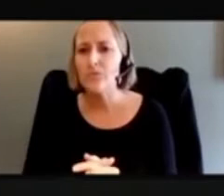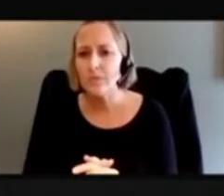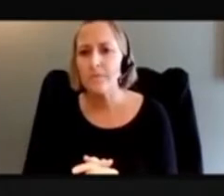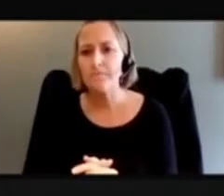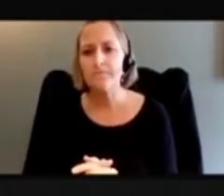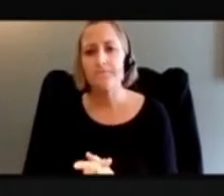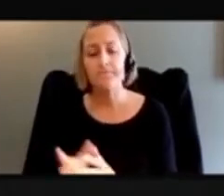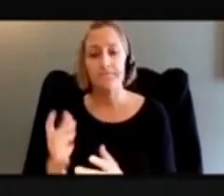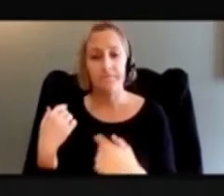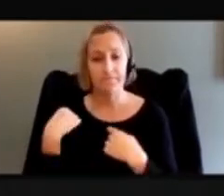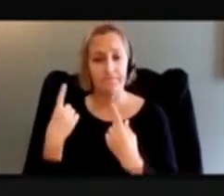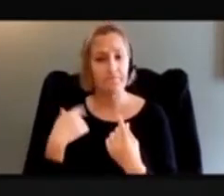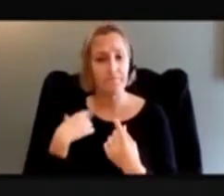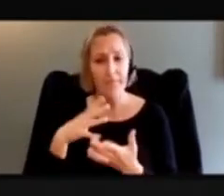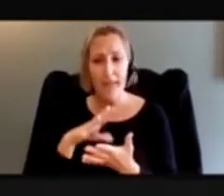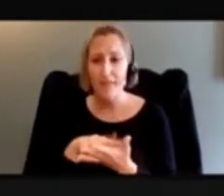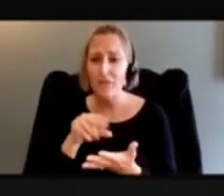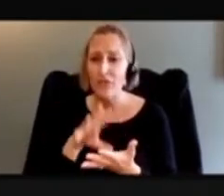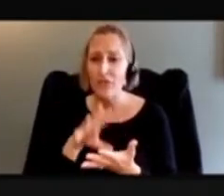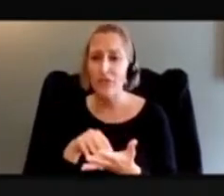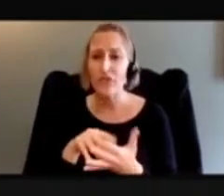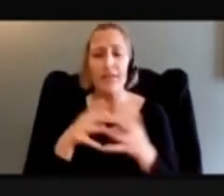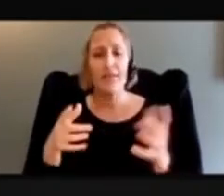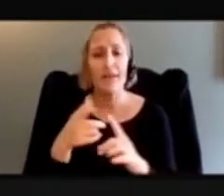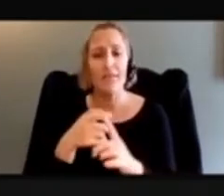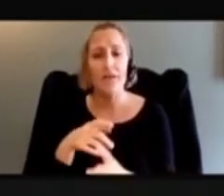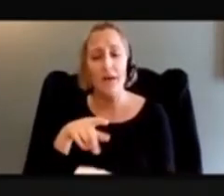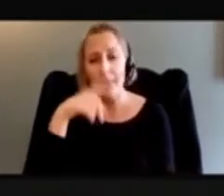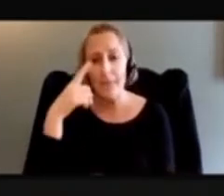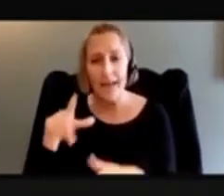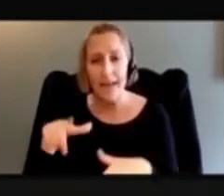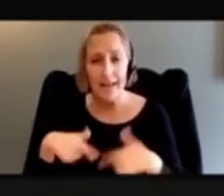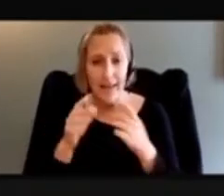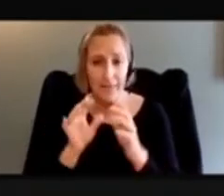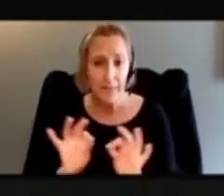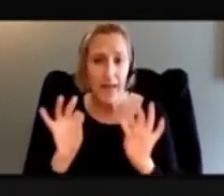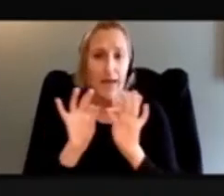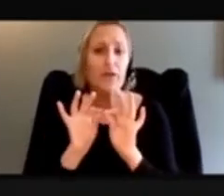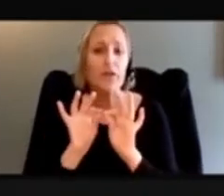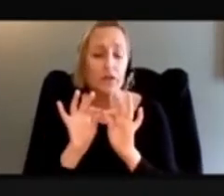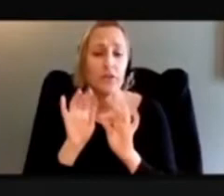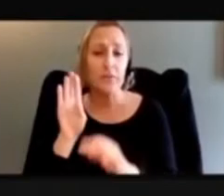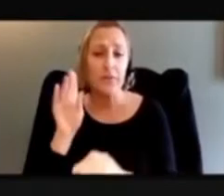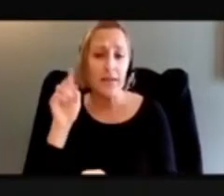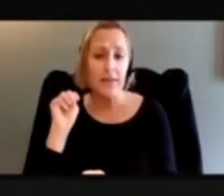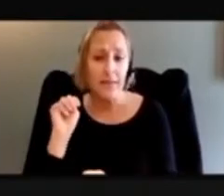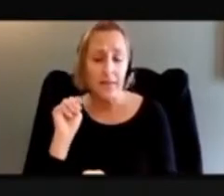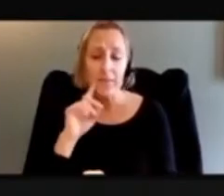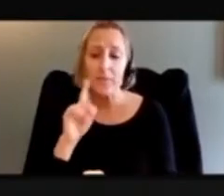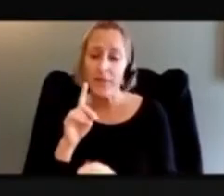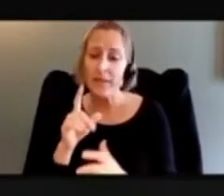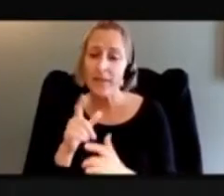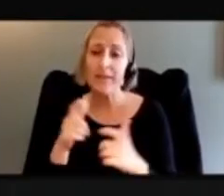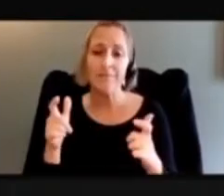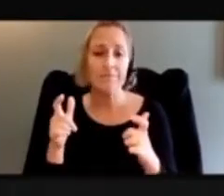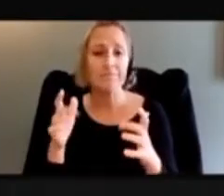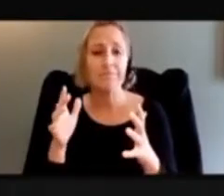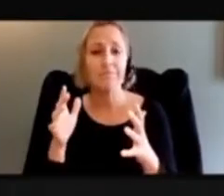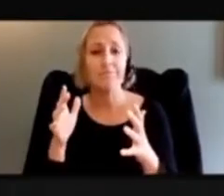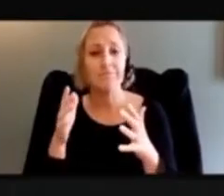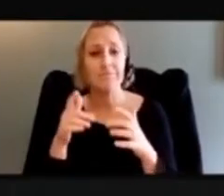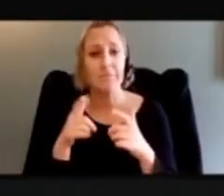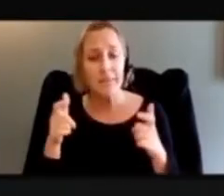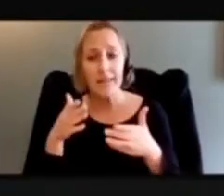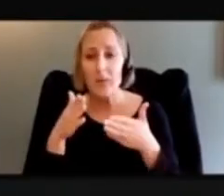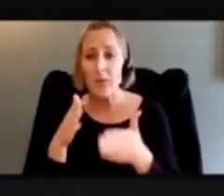I've learned a lot from Black Lives Matter in a very profound way. My dilemma, and the dilemma that